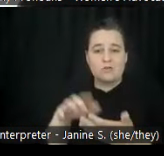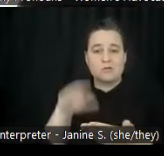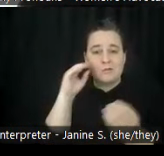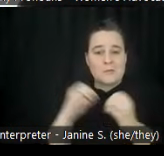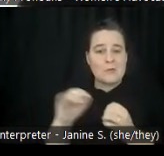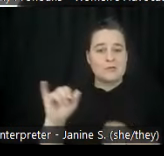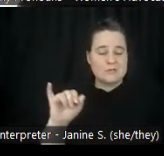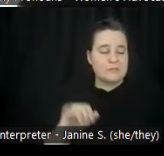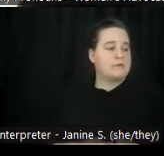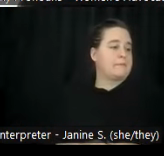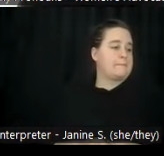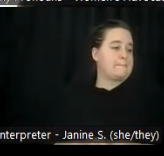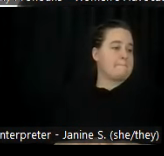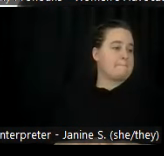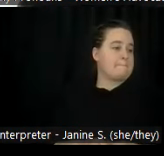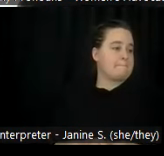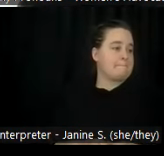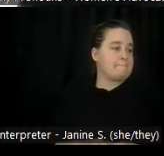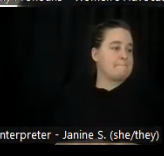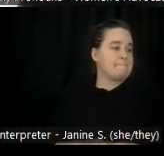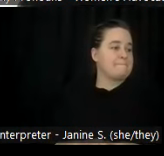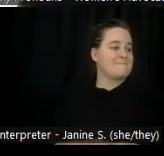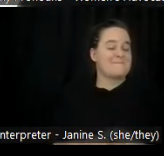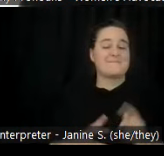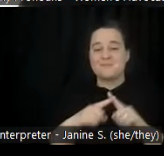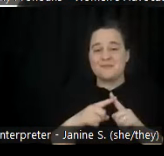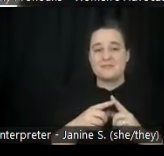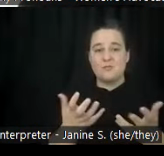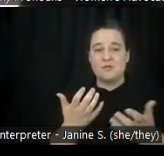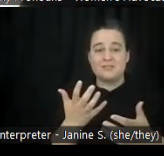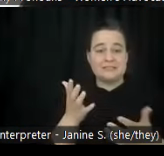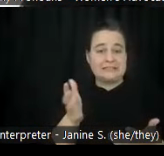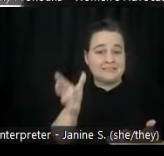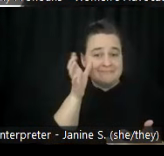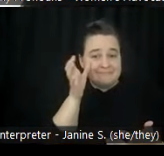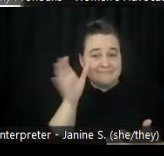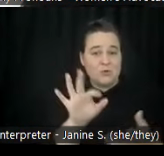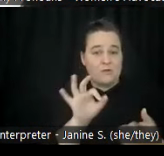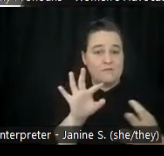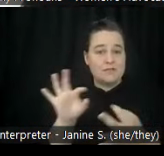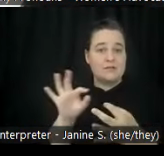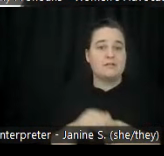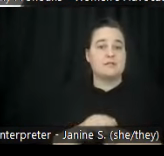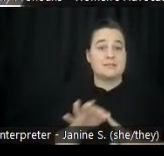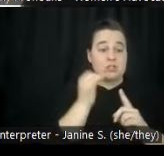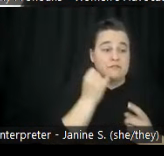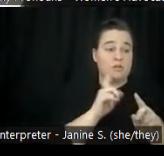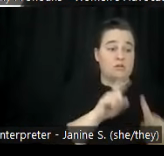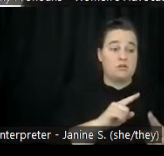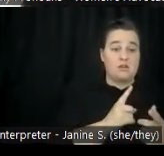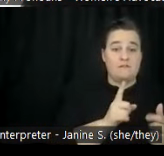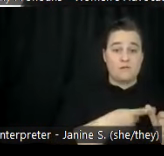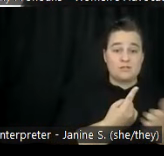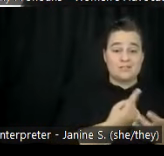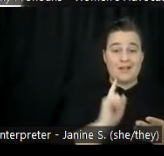if you're interested. But we'd also really like to know your feedback, especially if you attended the first one. But